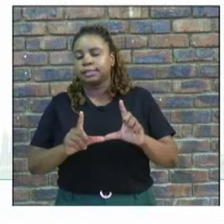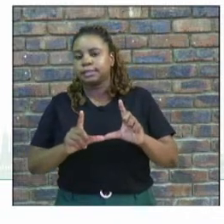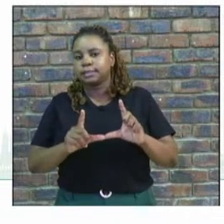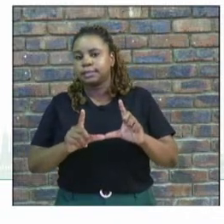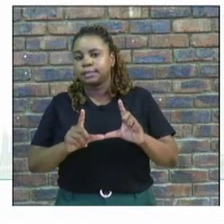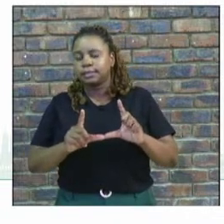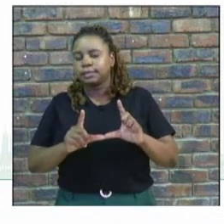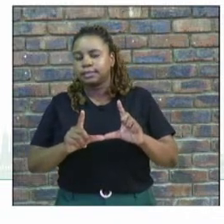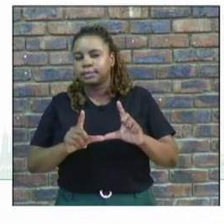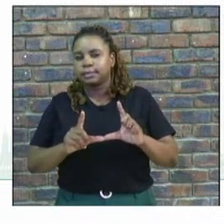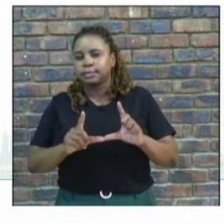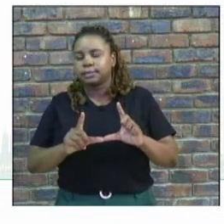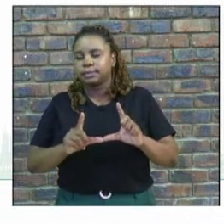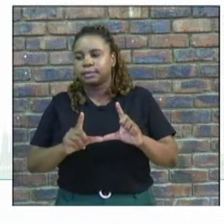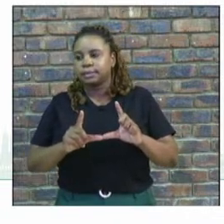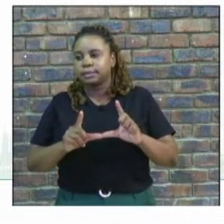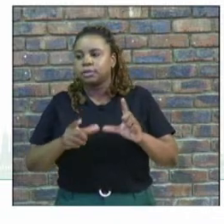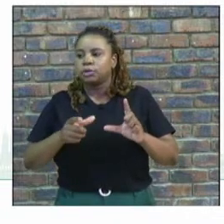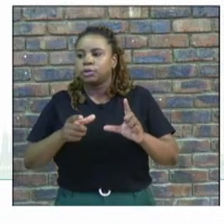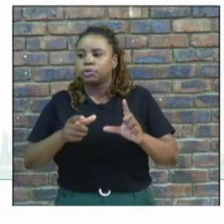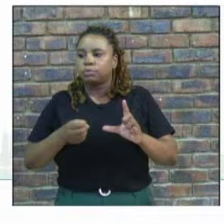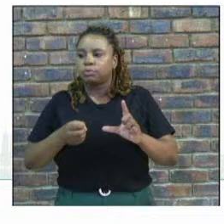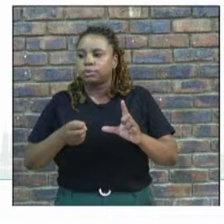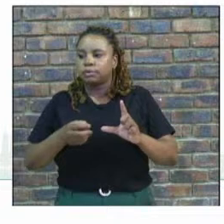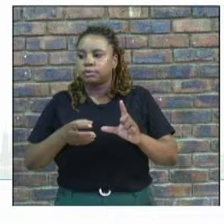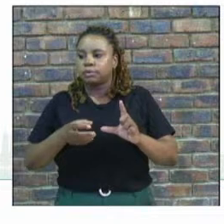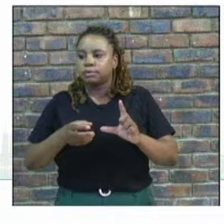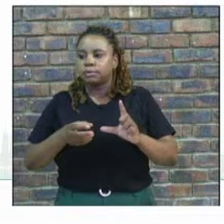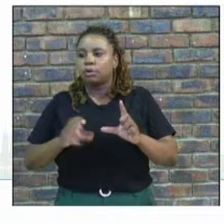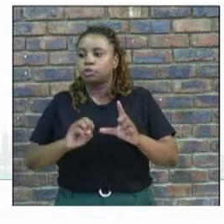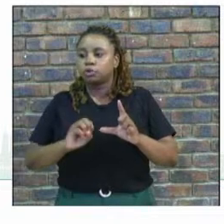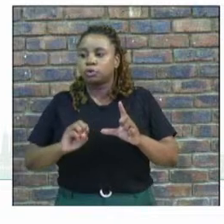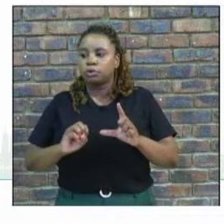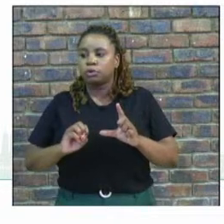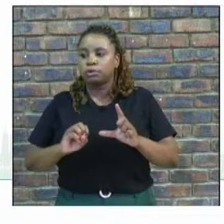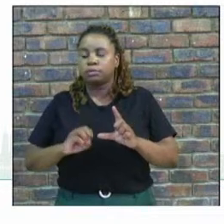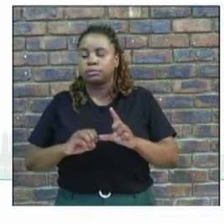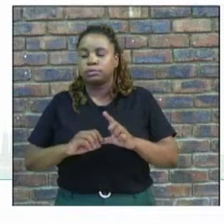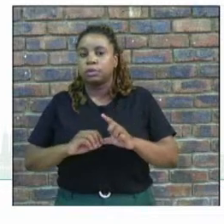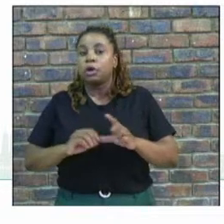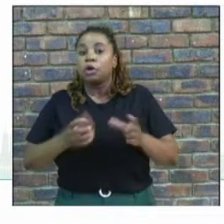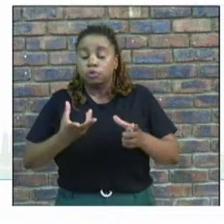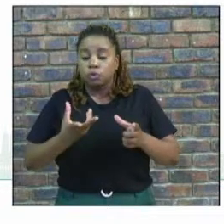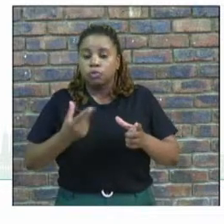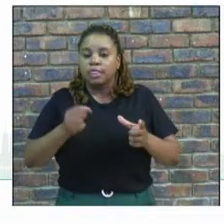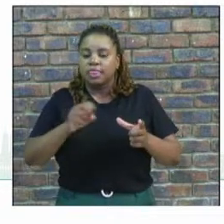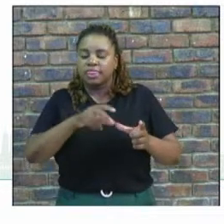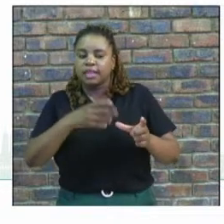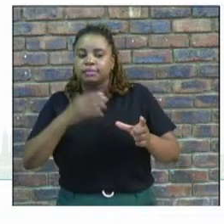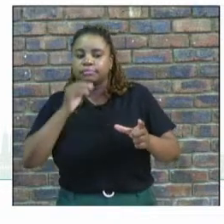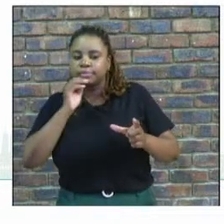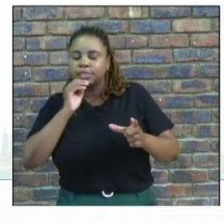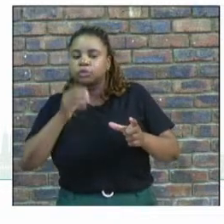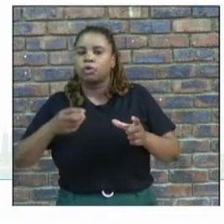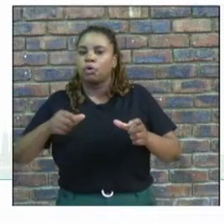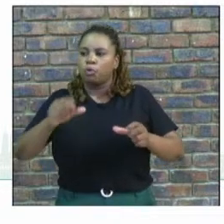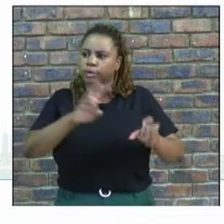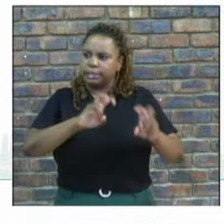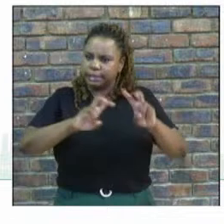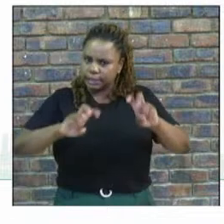to onshore. Onshore, it is on land. When you are searching your oil and